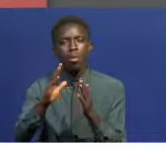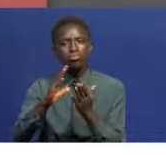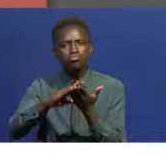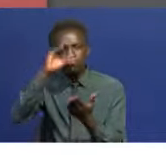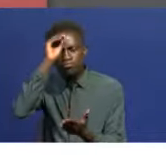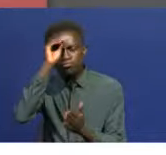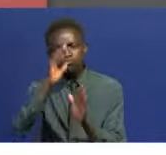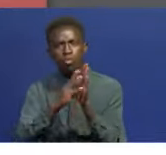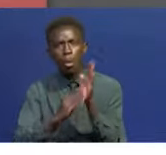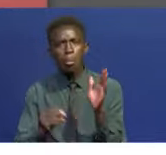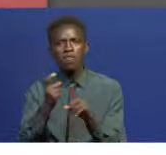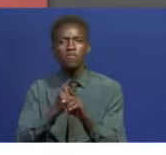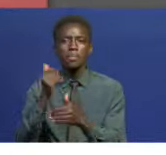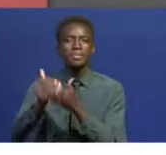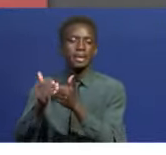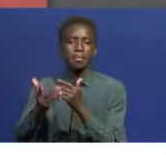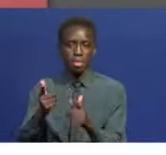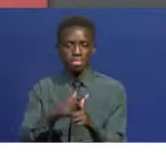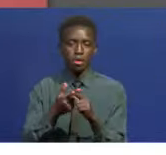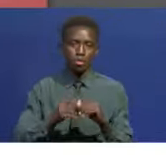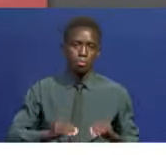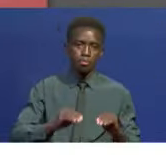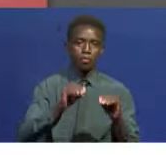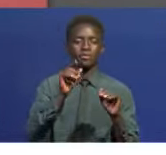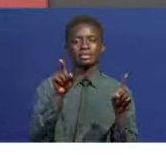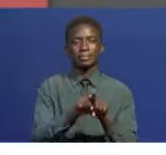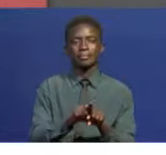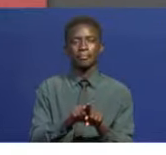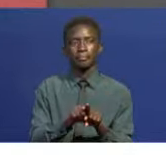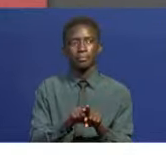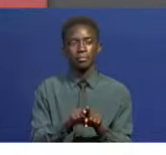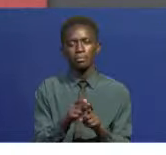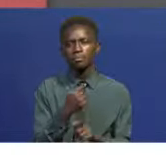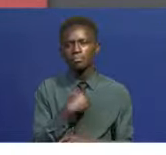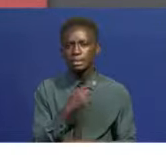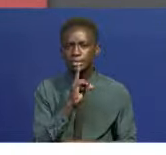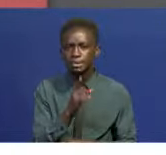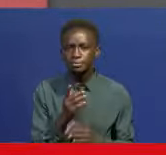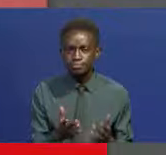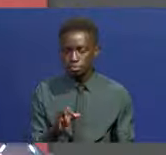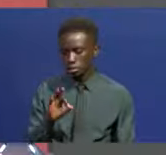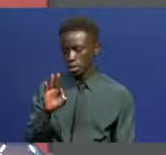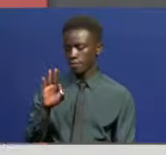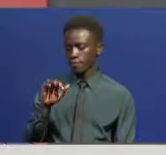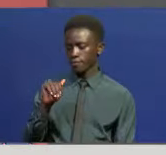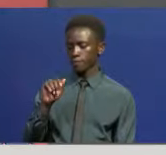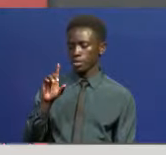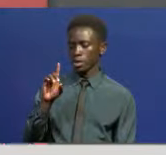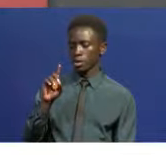good, for us again to go the same direction. But what I wanted to say, let me leave about the Fazul issue, because